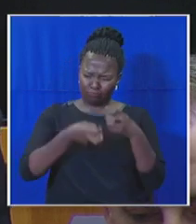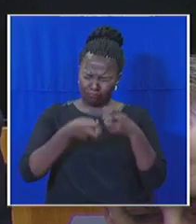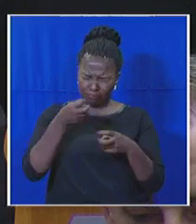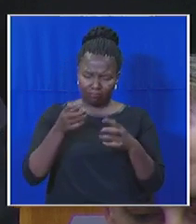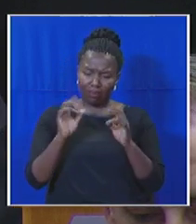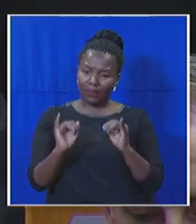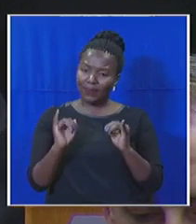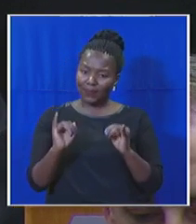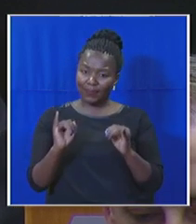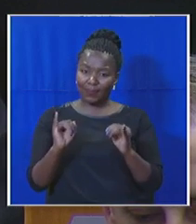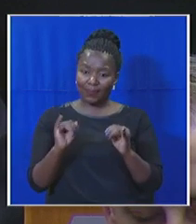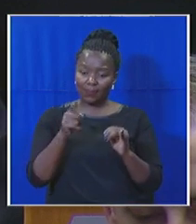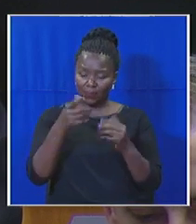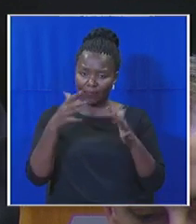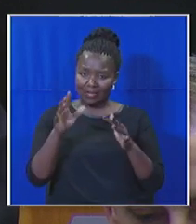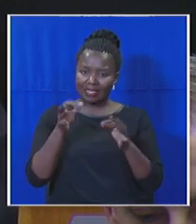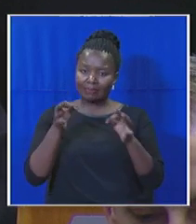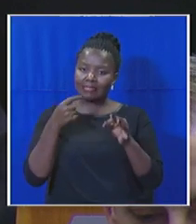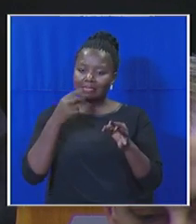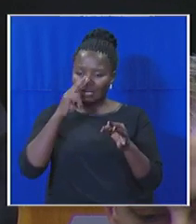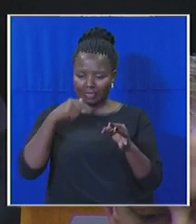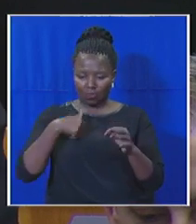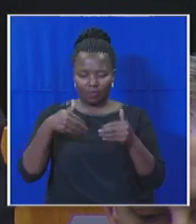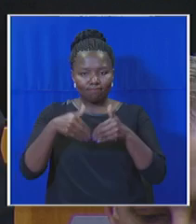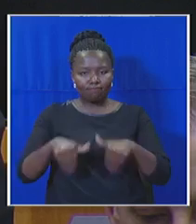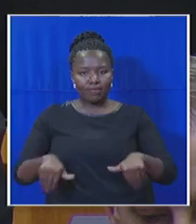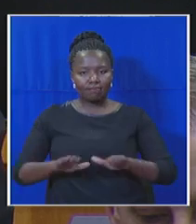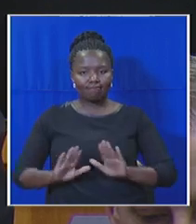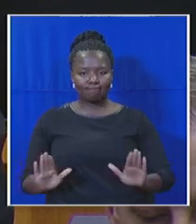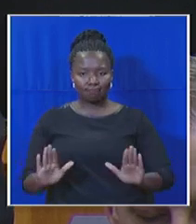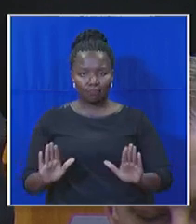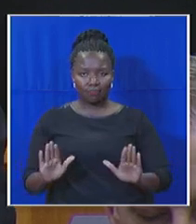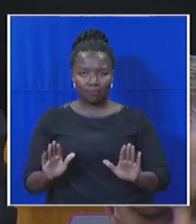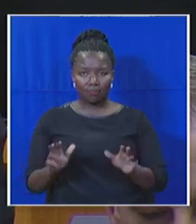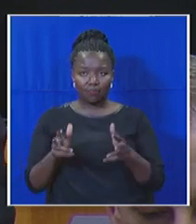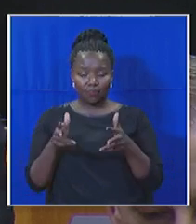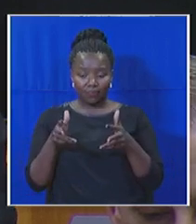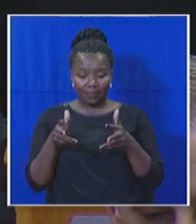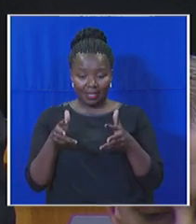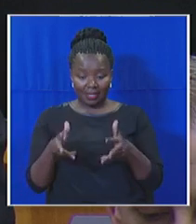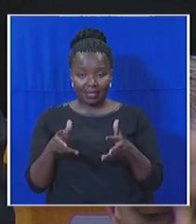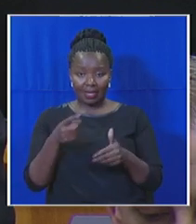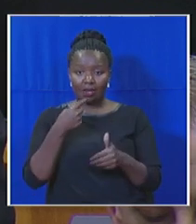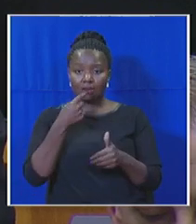which requires impartiality, don't you agree that picking a side